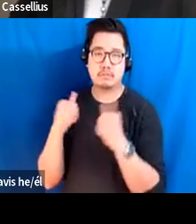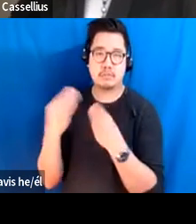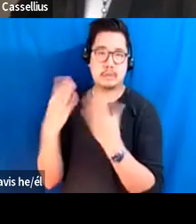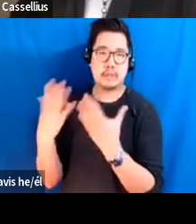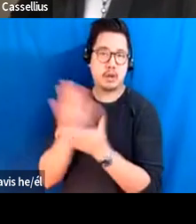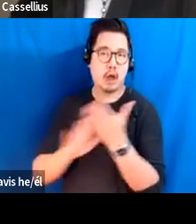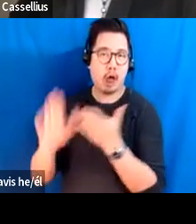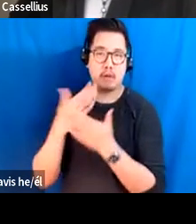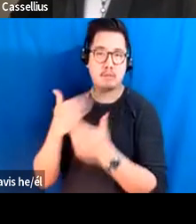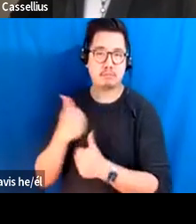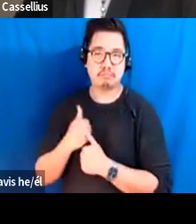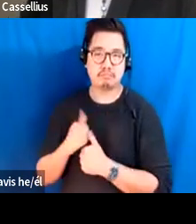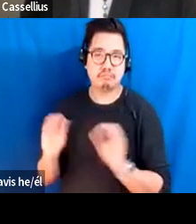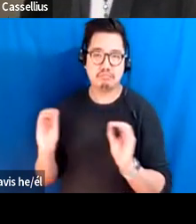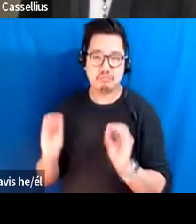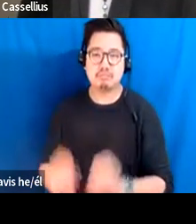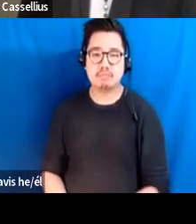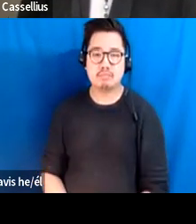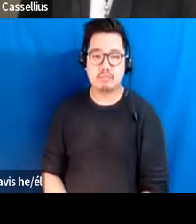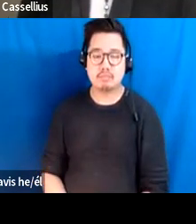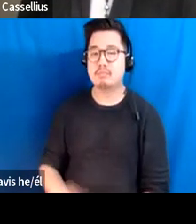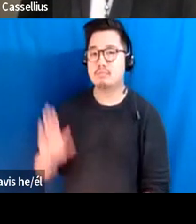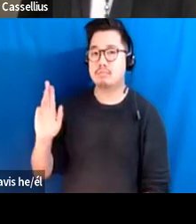great i wanted to make sure that that's the case